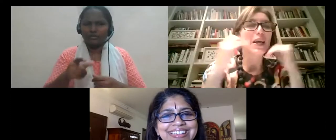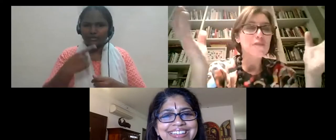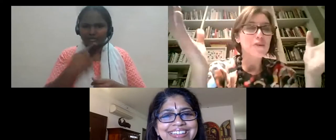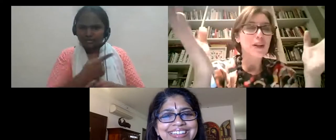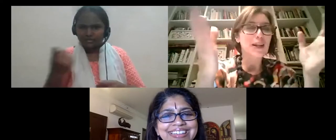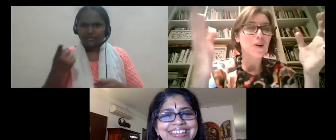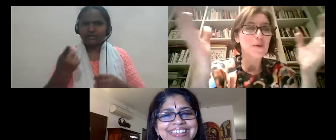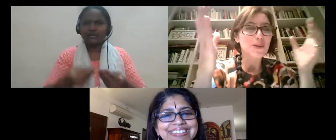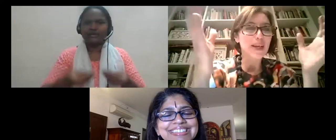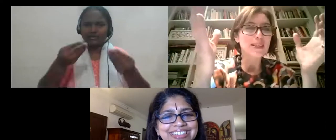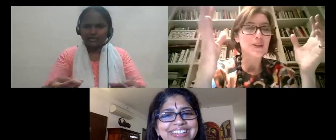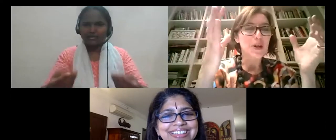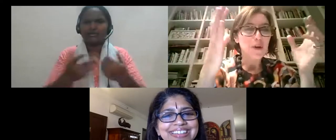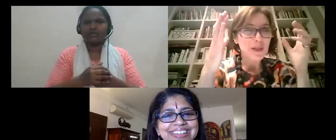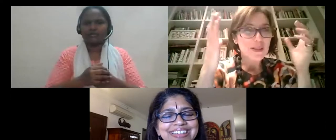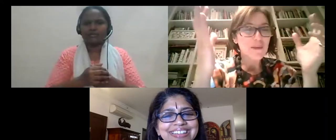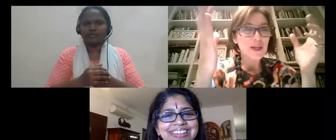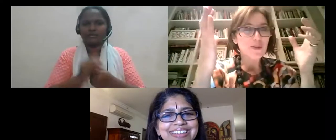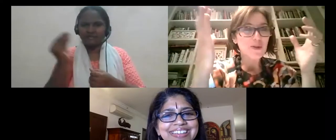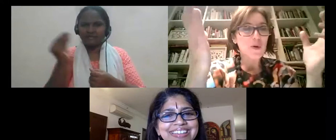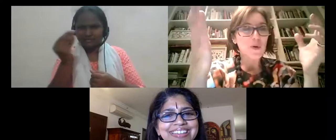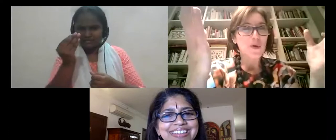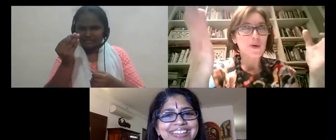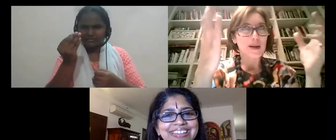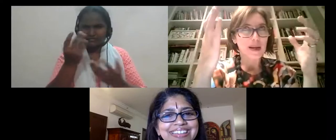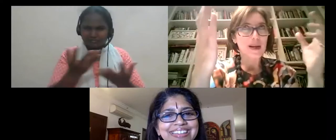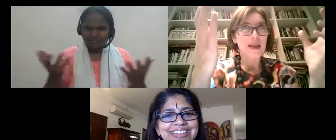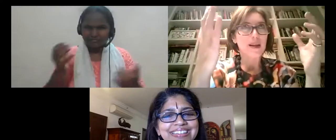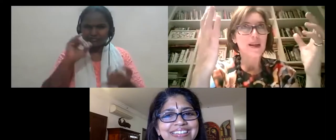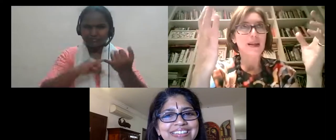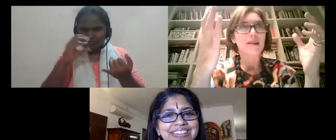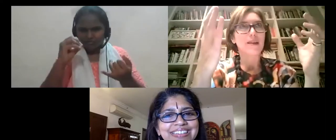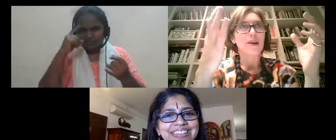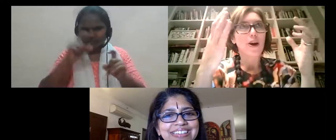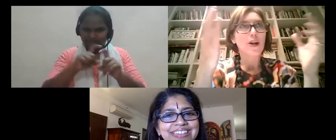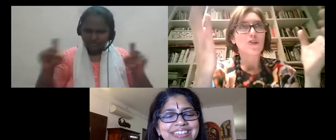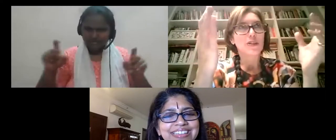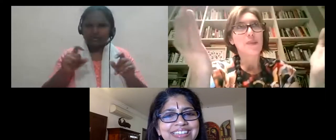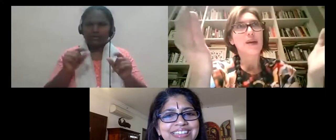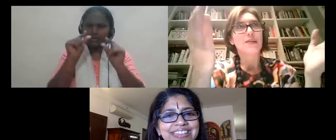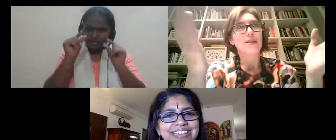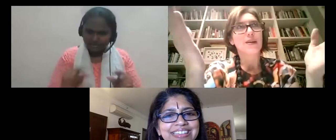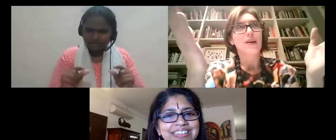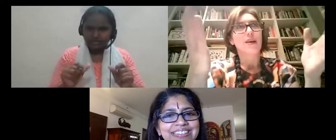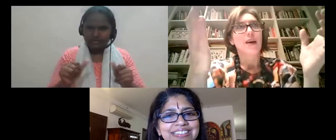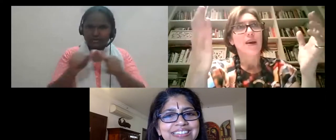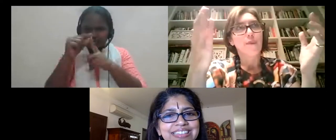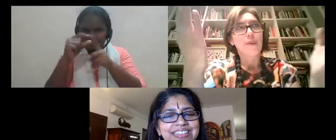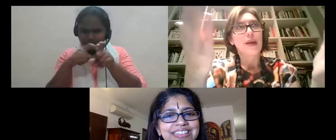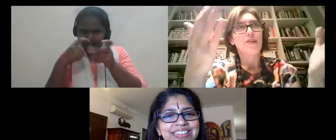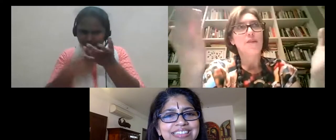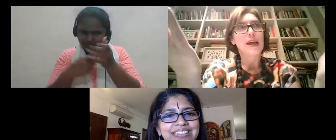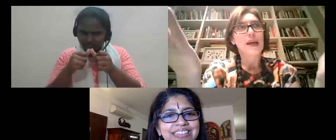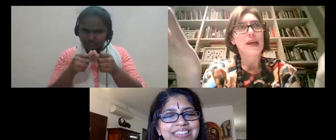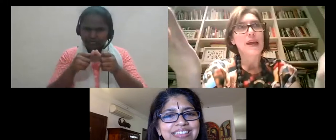it's a given and common sense that when something so clearly urgent appears